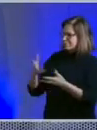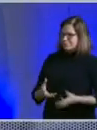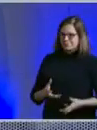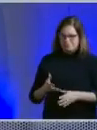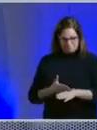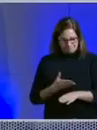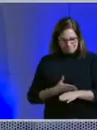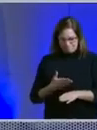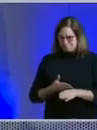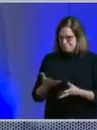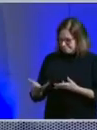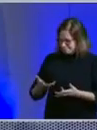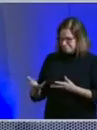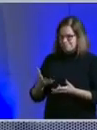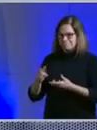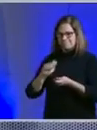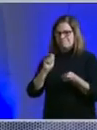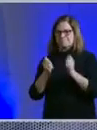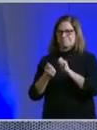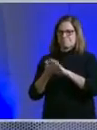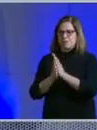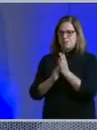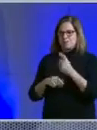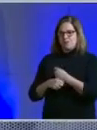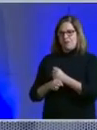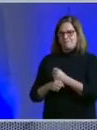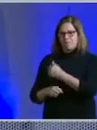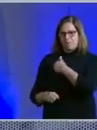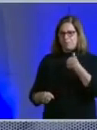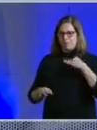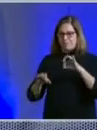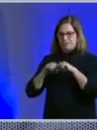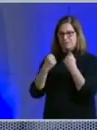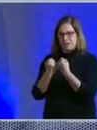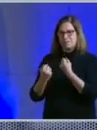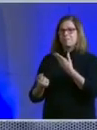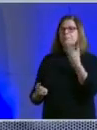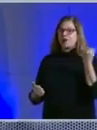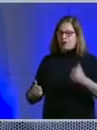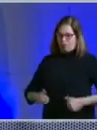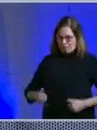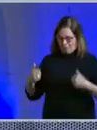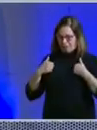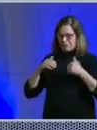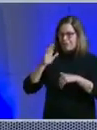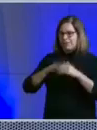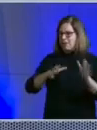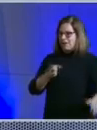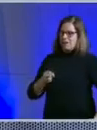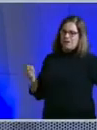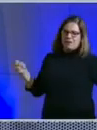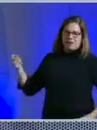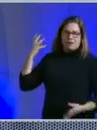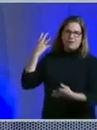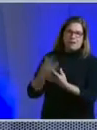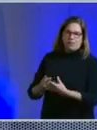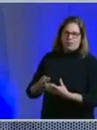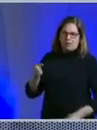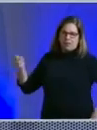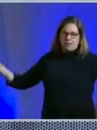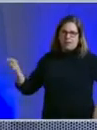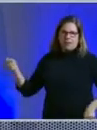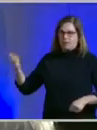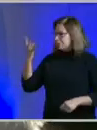of the young people and others who are committing crimes or who are at risk for that. We've even gone into the jail, into the Department of Correction